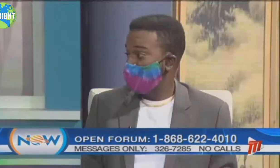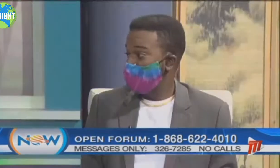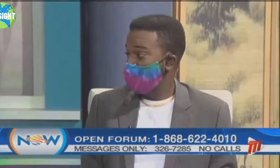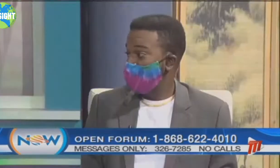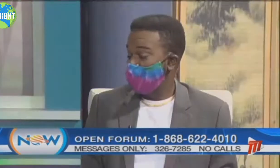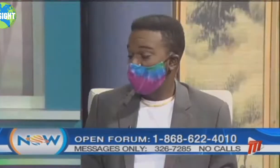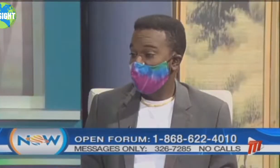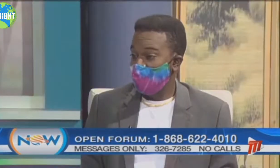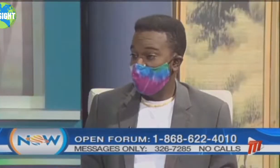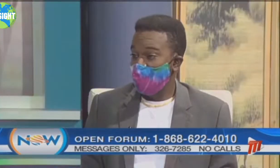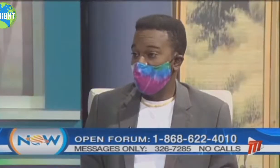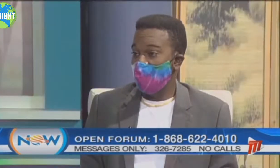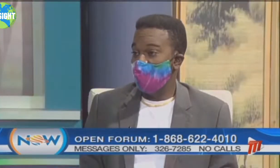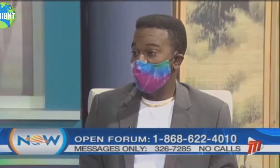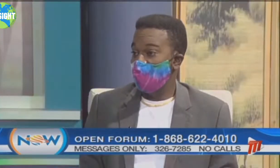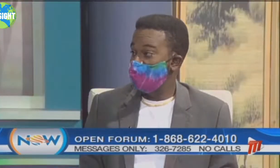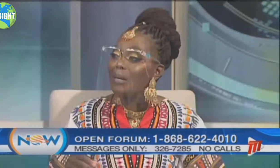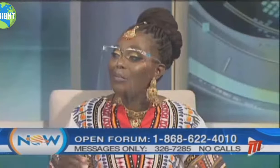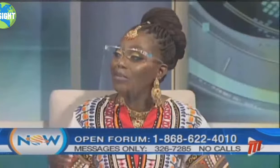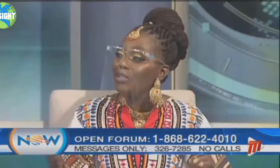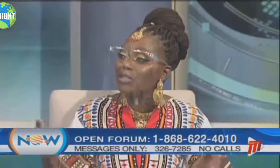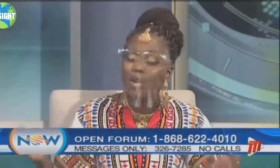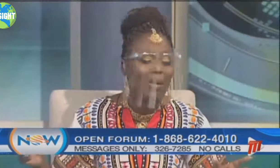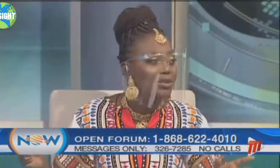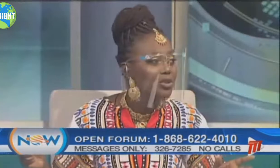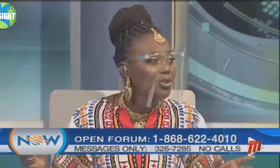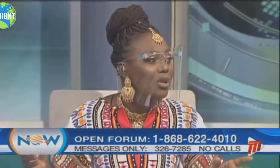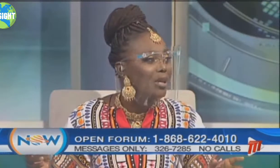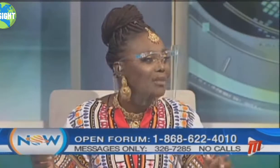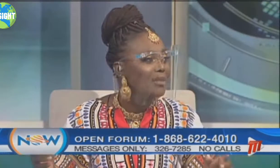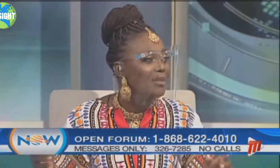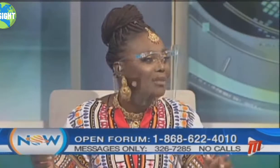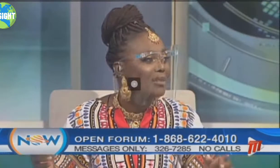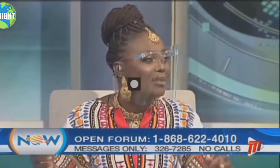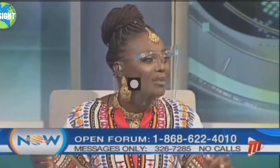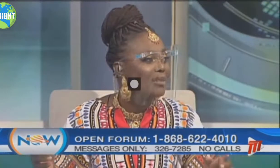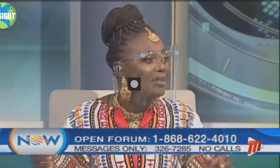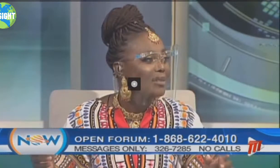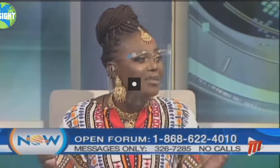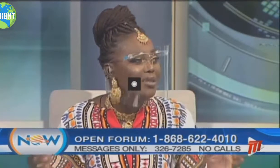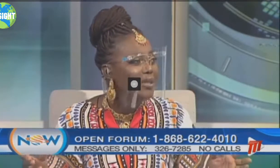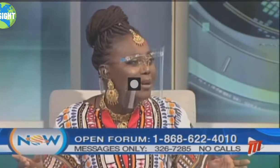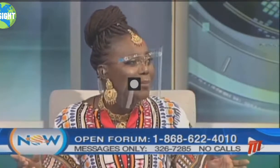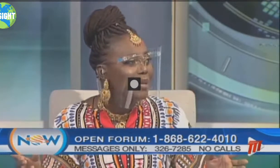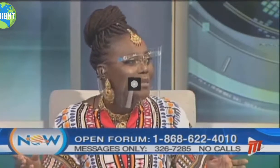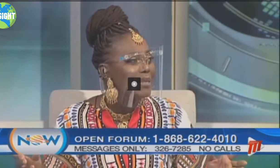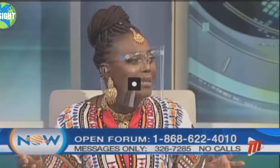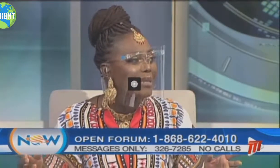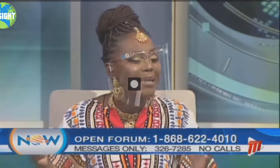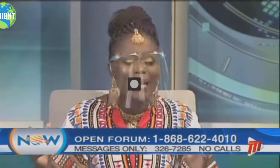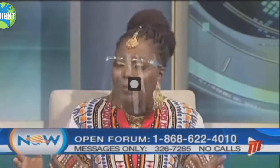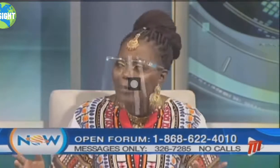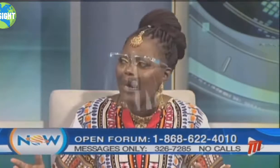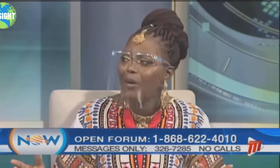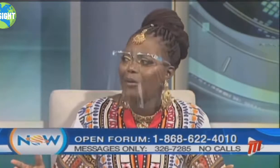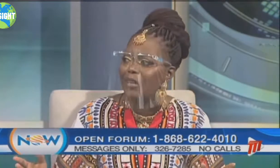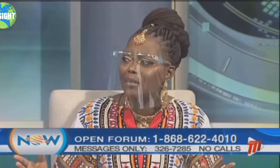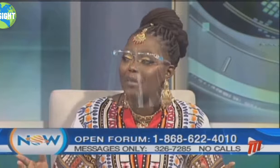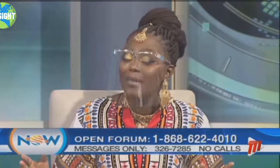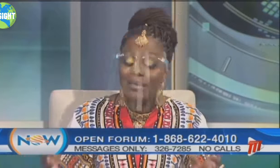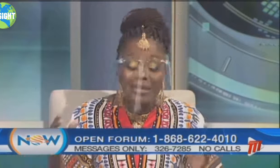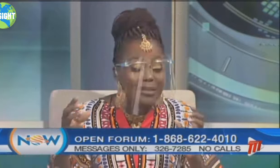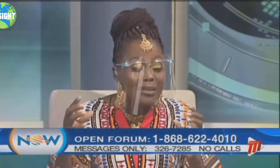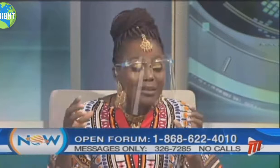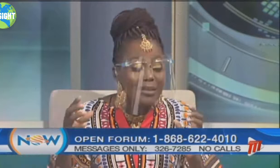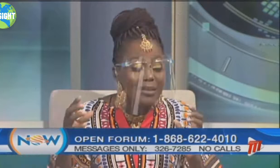A whole industry. A whole industry. I mean, when you think about the chow and choker, the sorrel and pastel, the camp